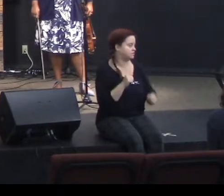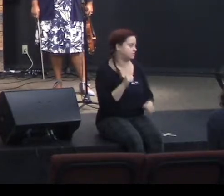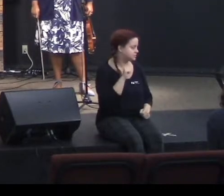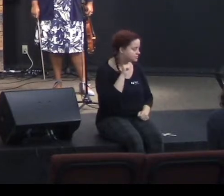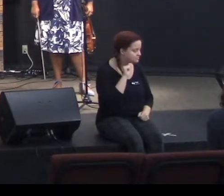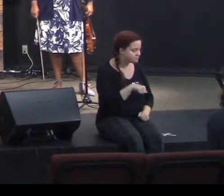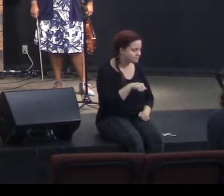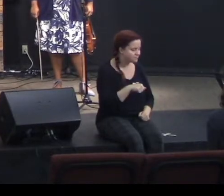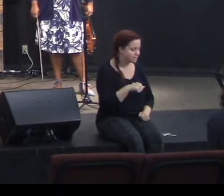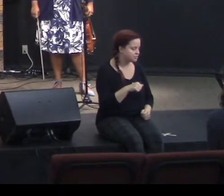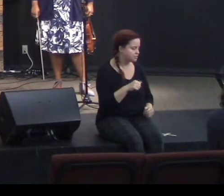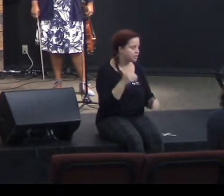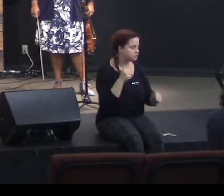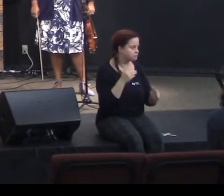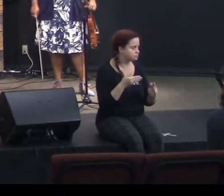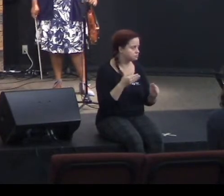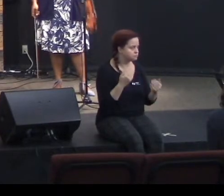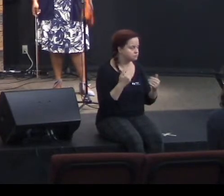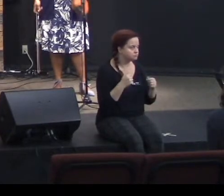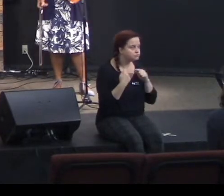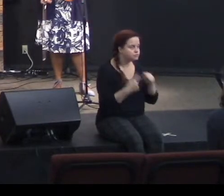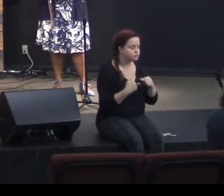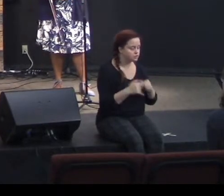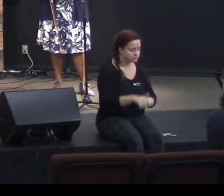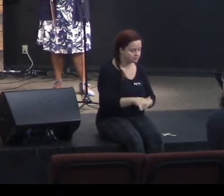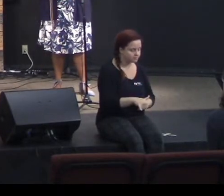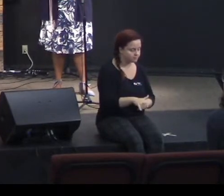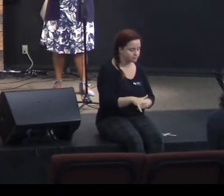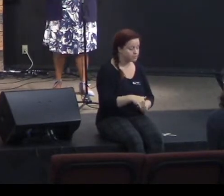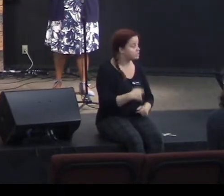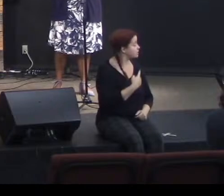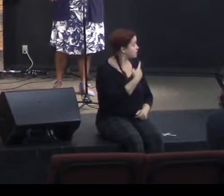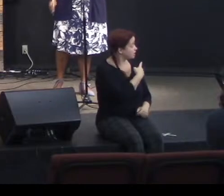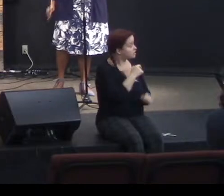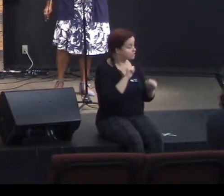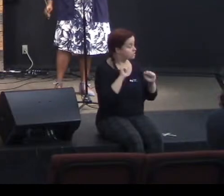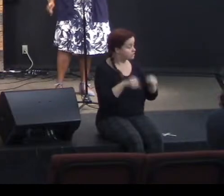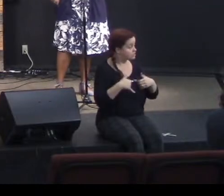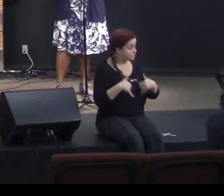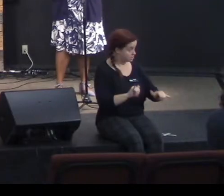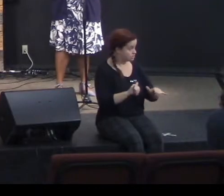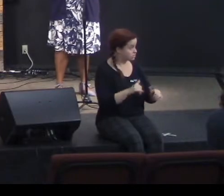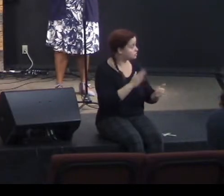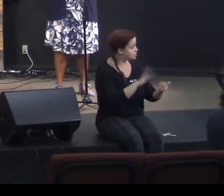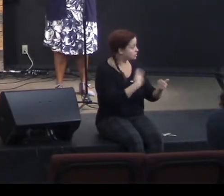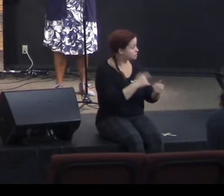really understand it, Elizabeth, could you start playing something for us?